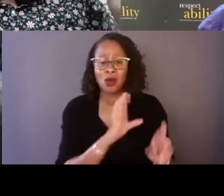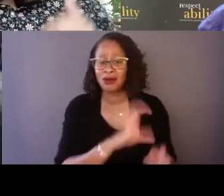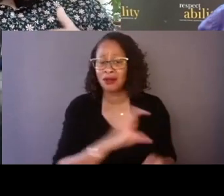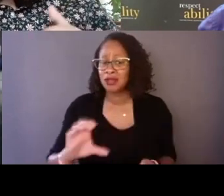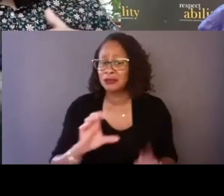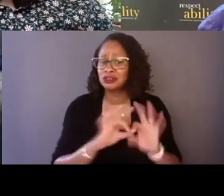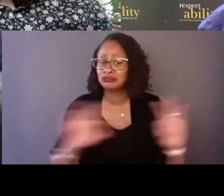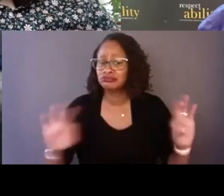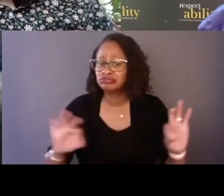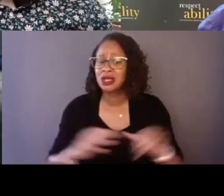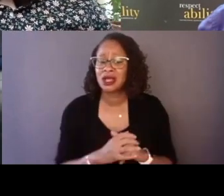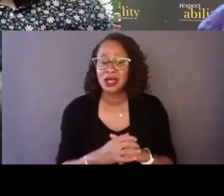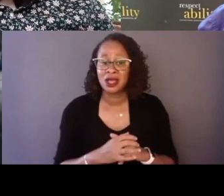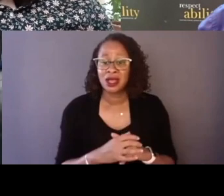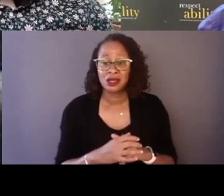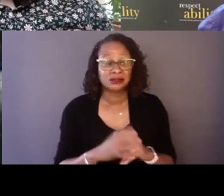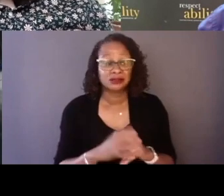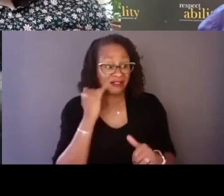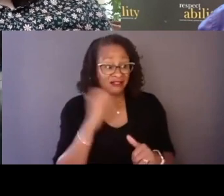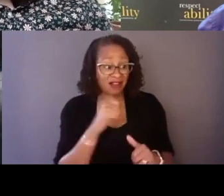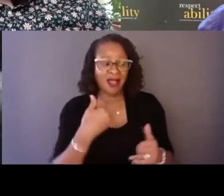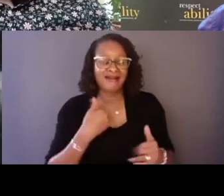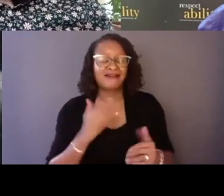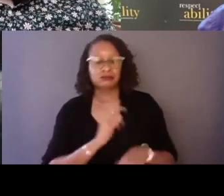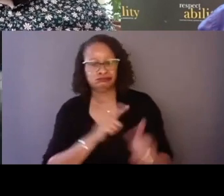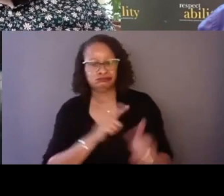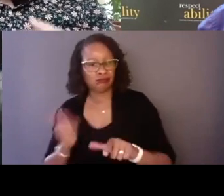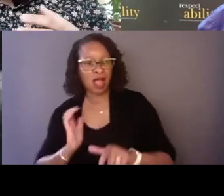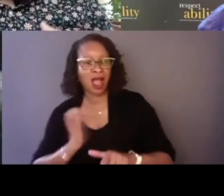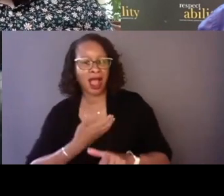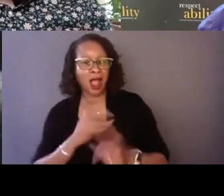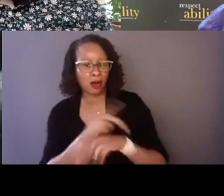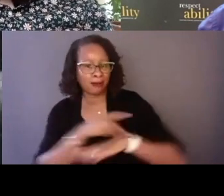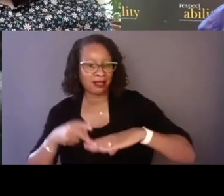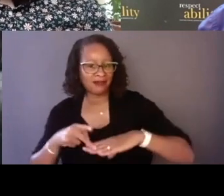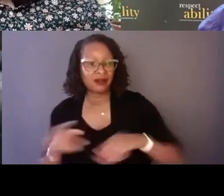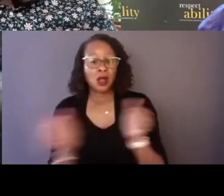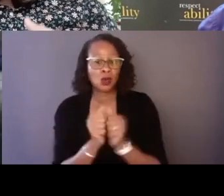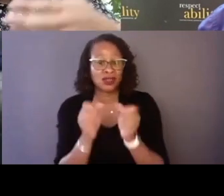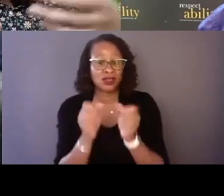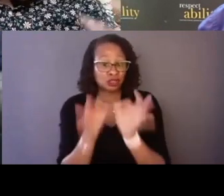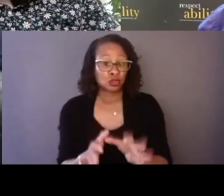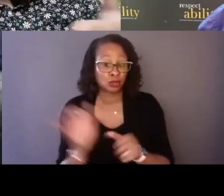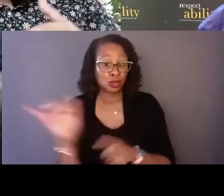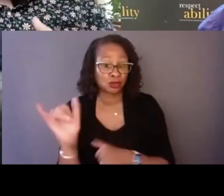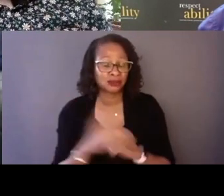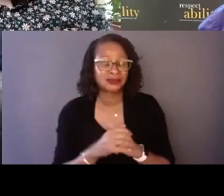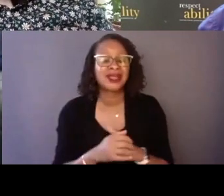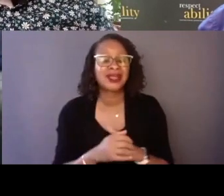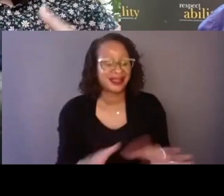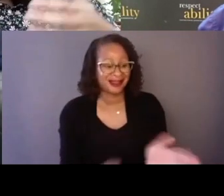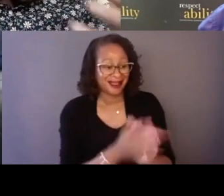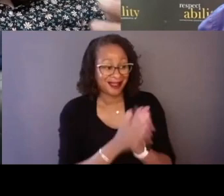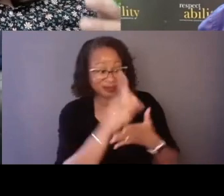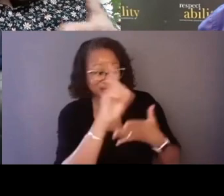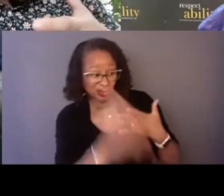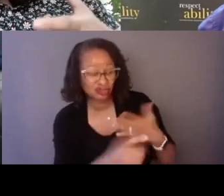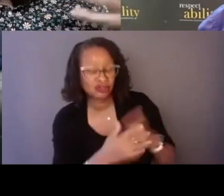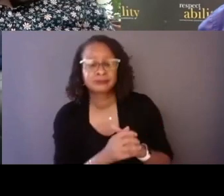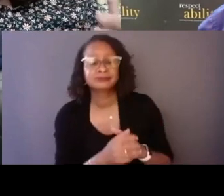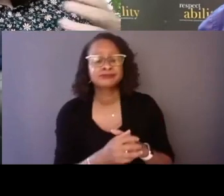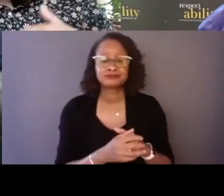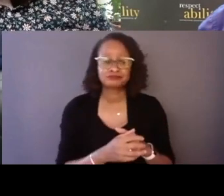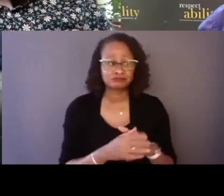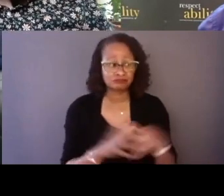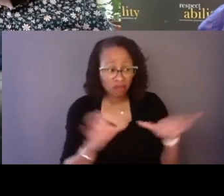If not, we'll hold it on our platform. Happy to do that, along with ASL interpreting and actually asking the question, do